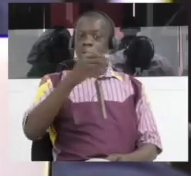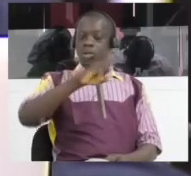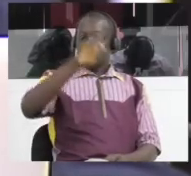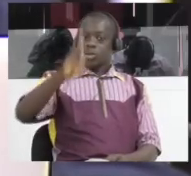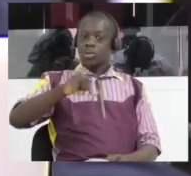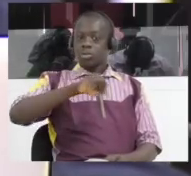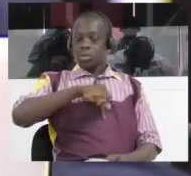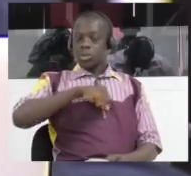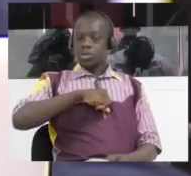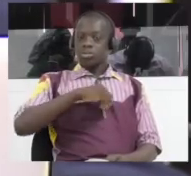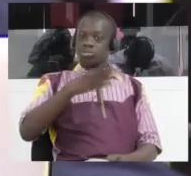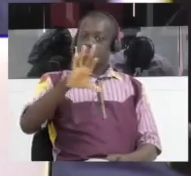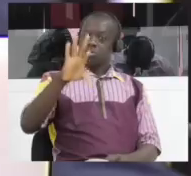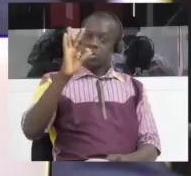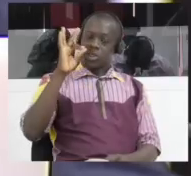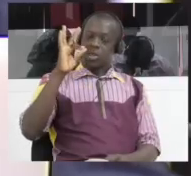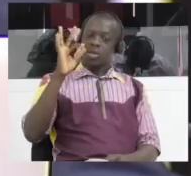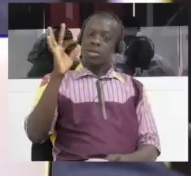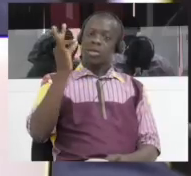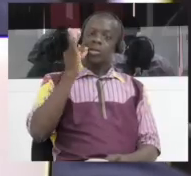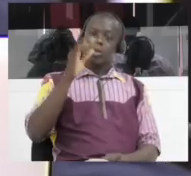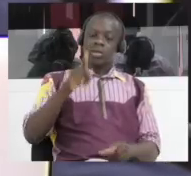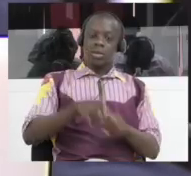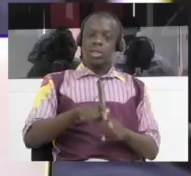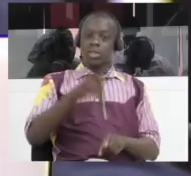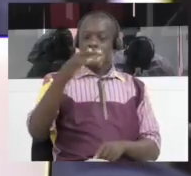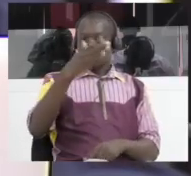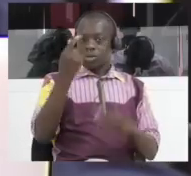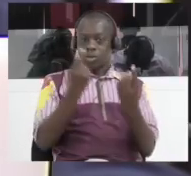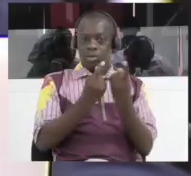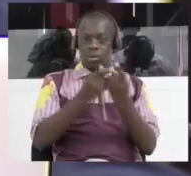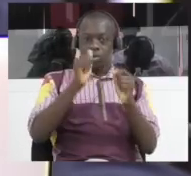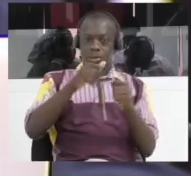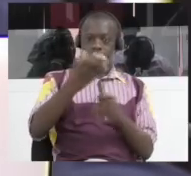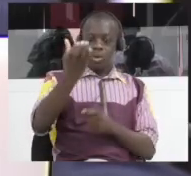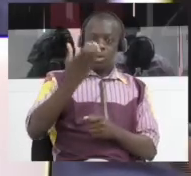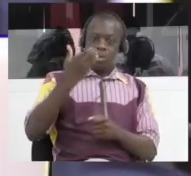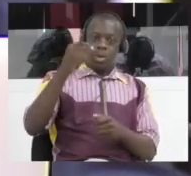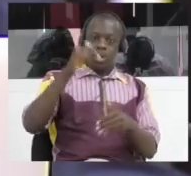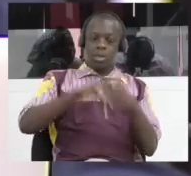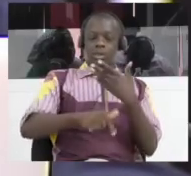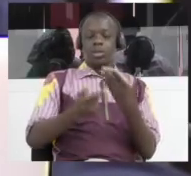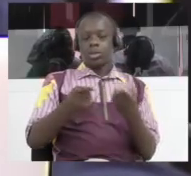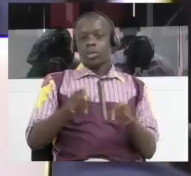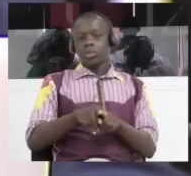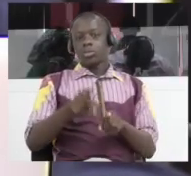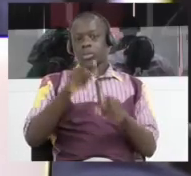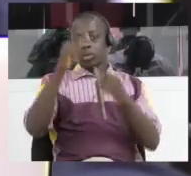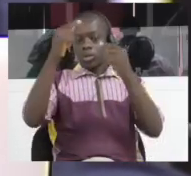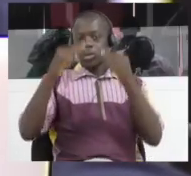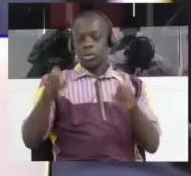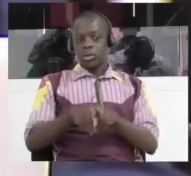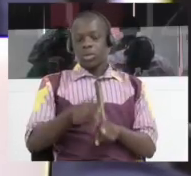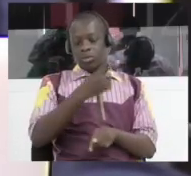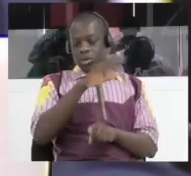not. But this is something that we would come to in the testimony. So if Commissioner Kerr is a